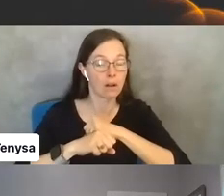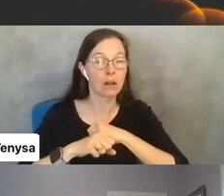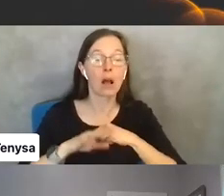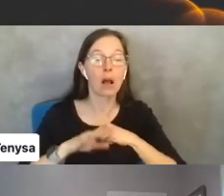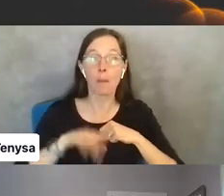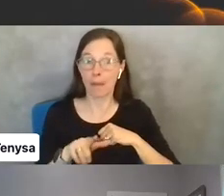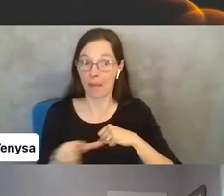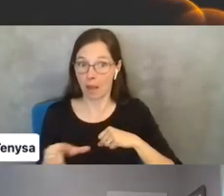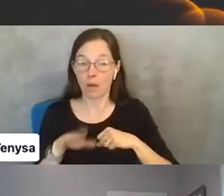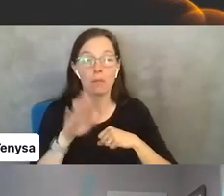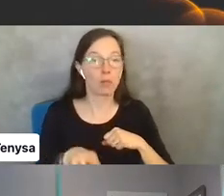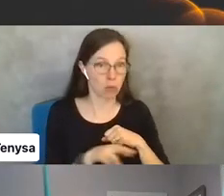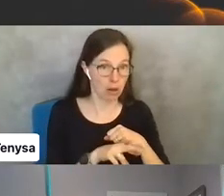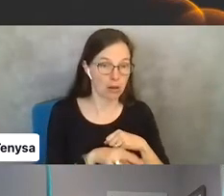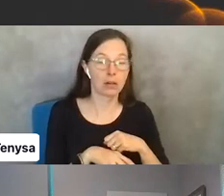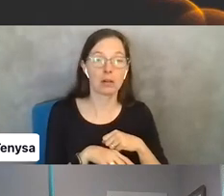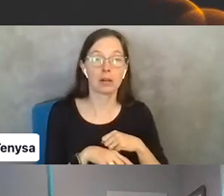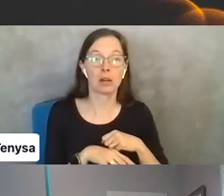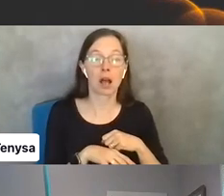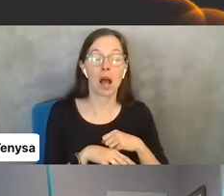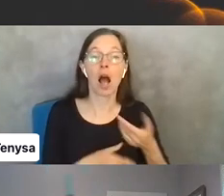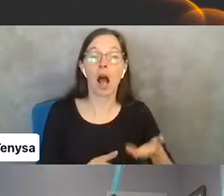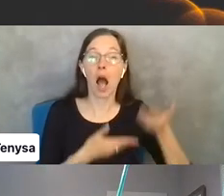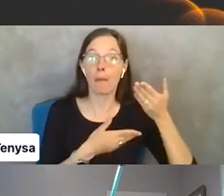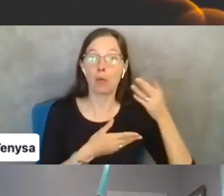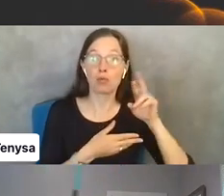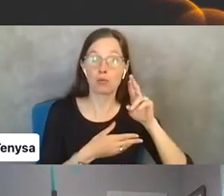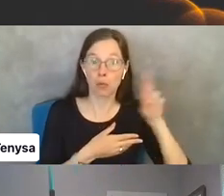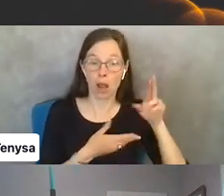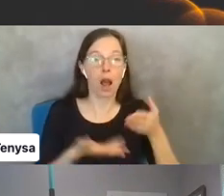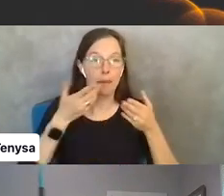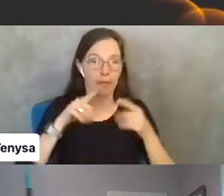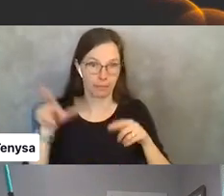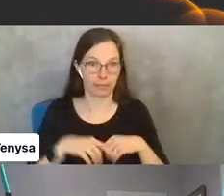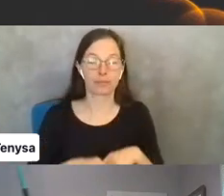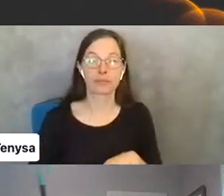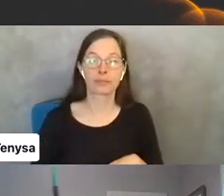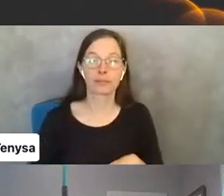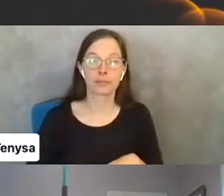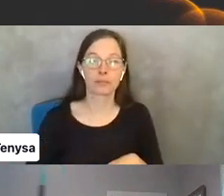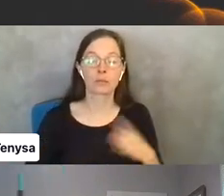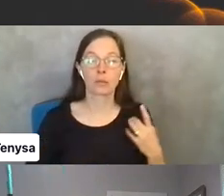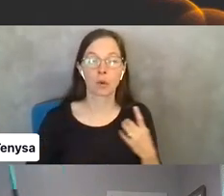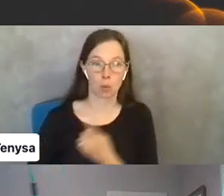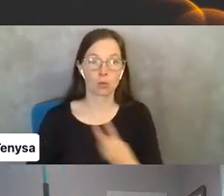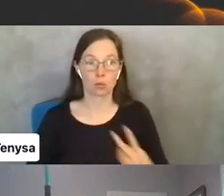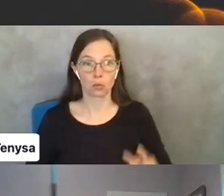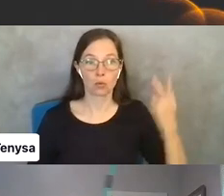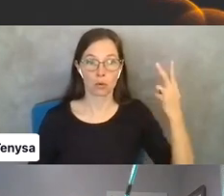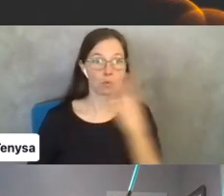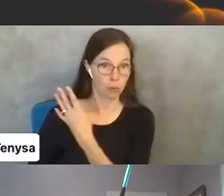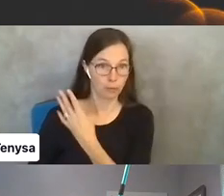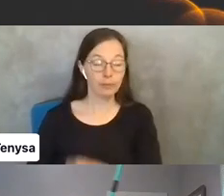left, bottom right, bottom up right, up left. So 1, 2, 3,